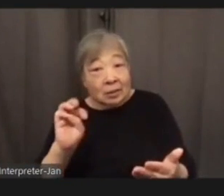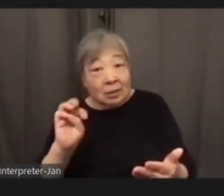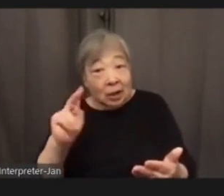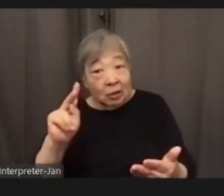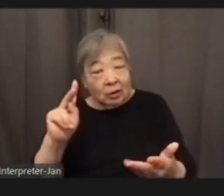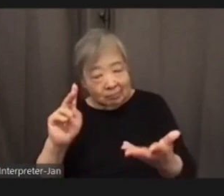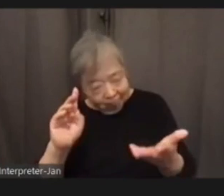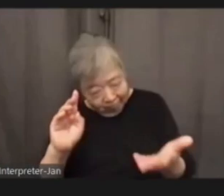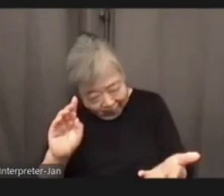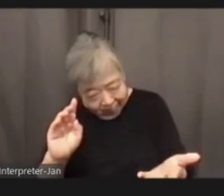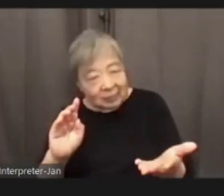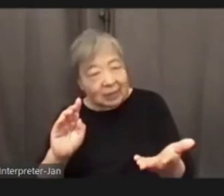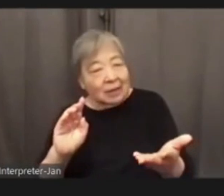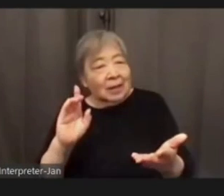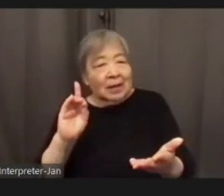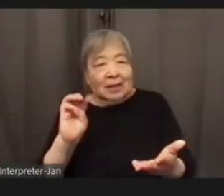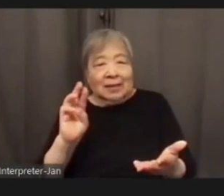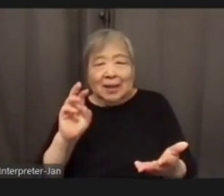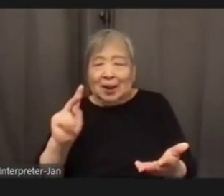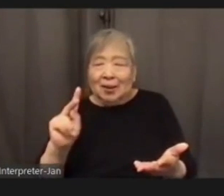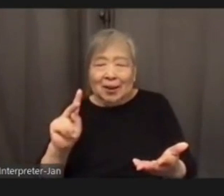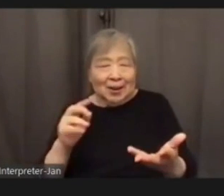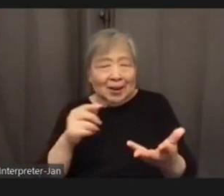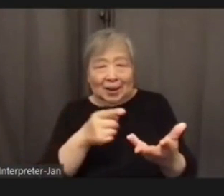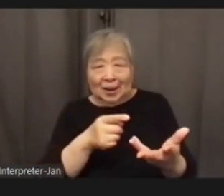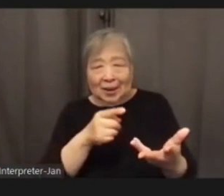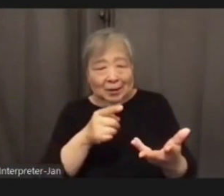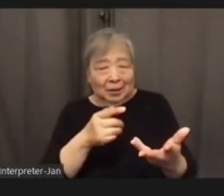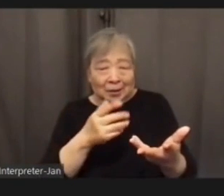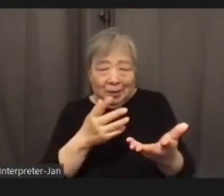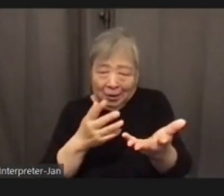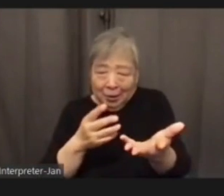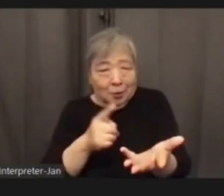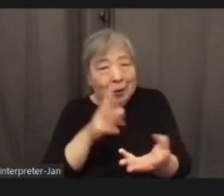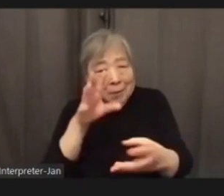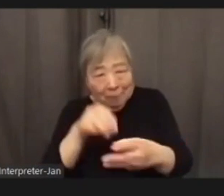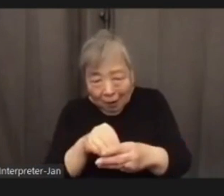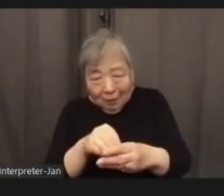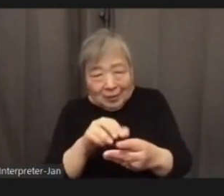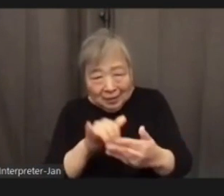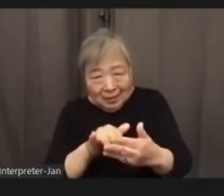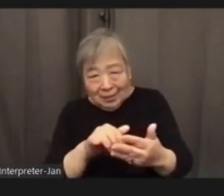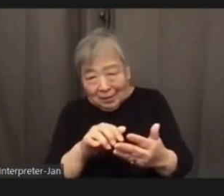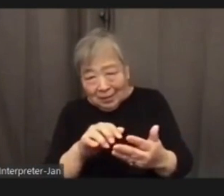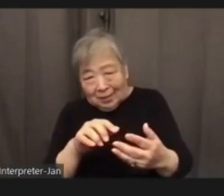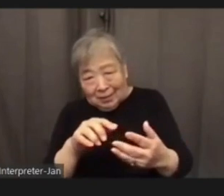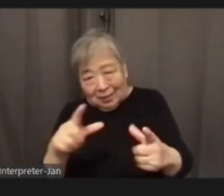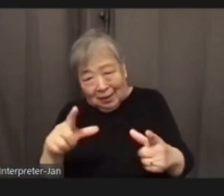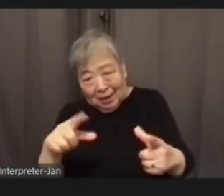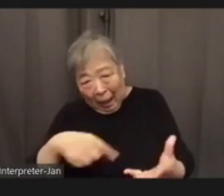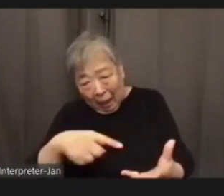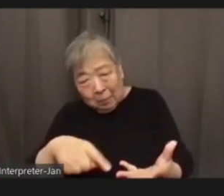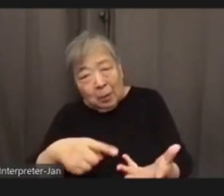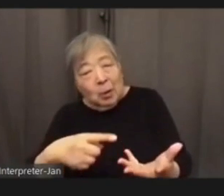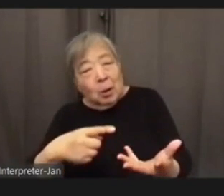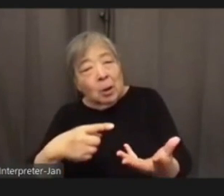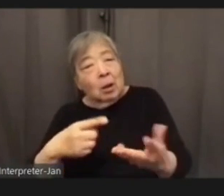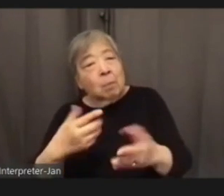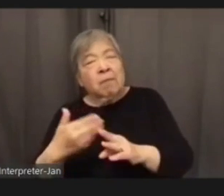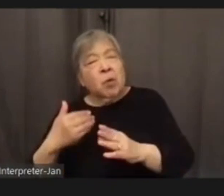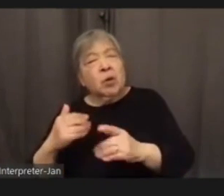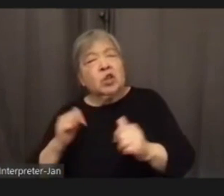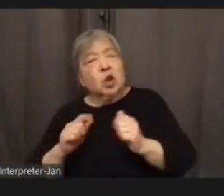Derek, you're all over this album in multiple ways. As I mentioned when we were talking before the show